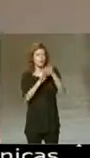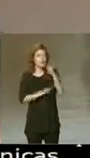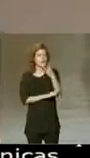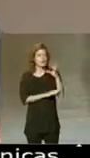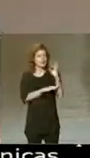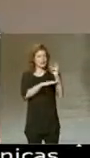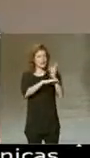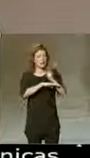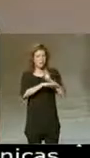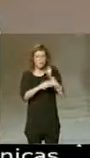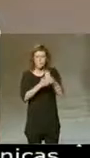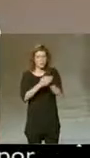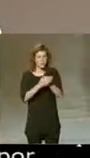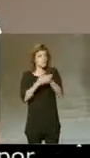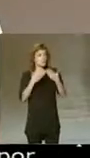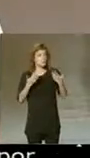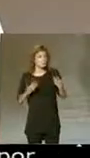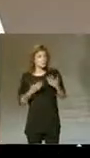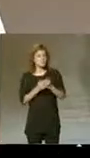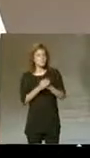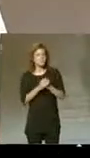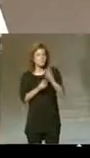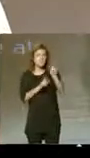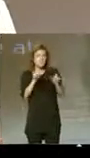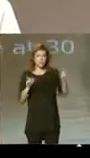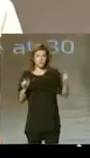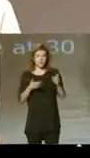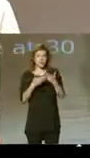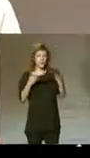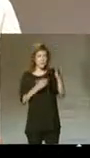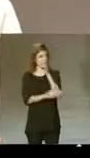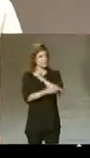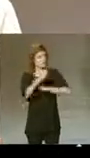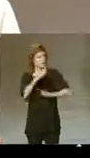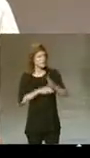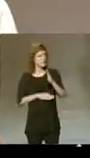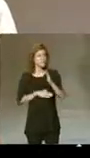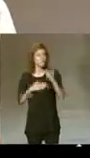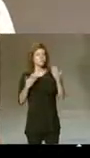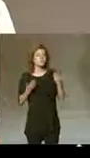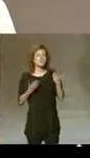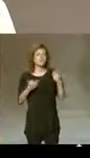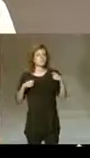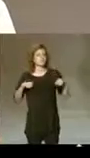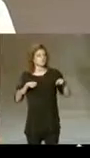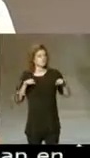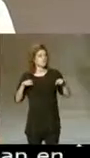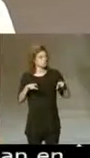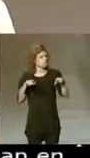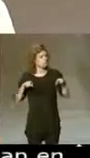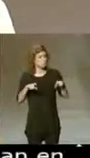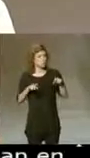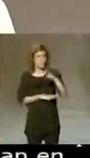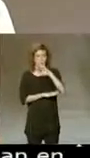Cars can drive at 30 kilometers per hour tops, and people with impairments